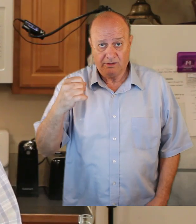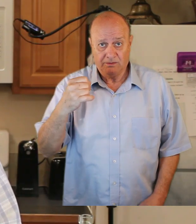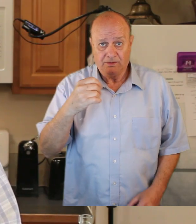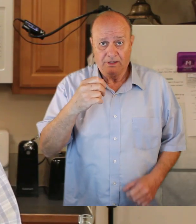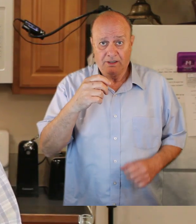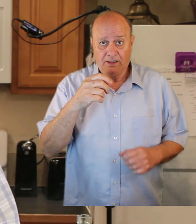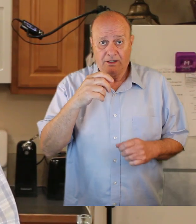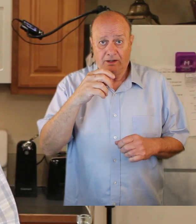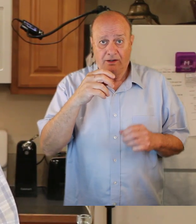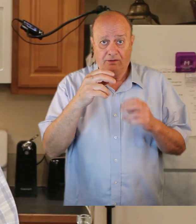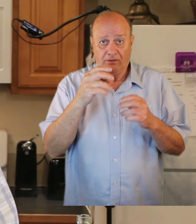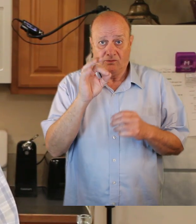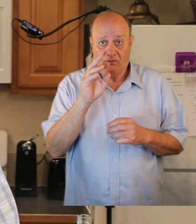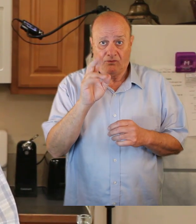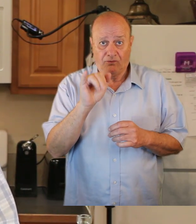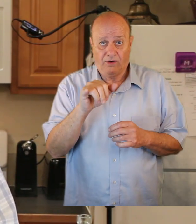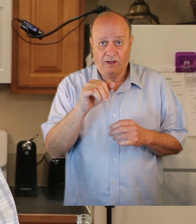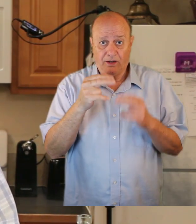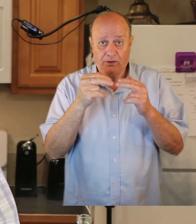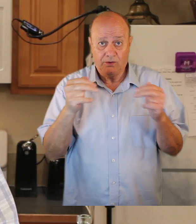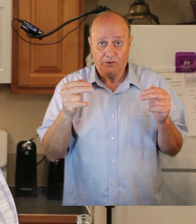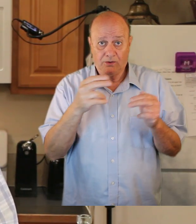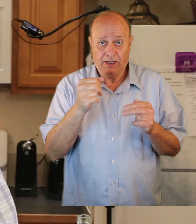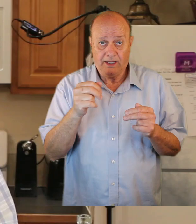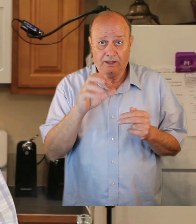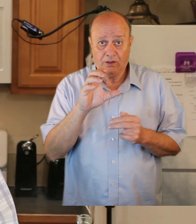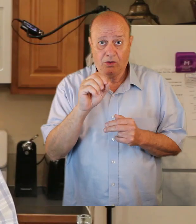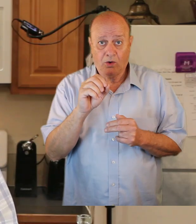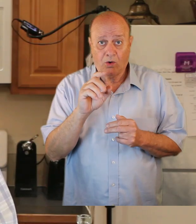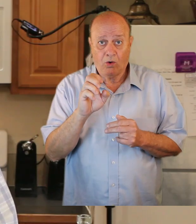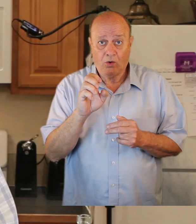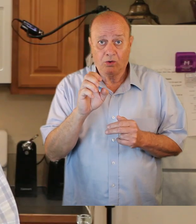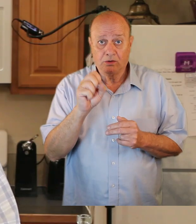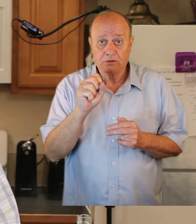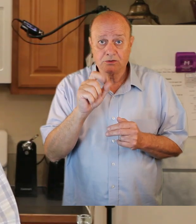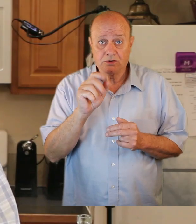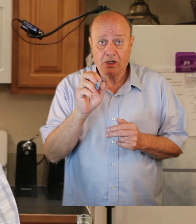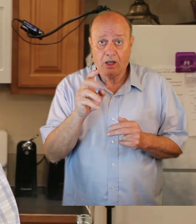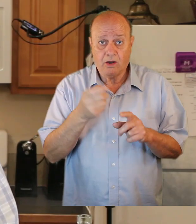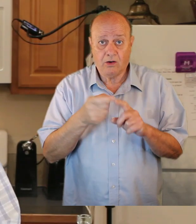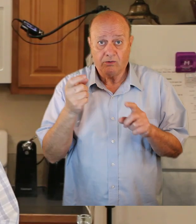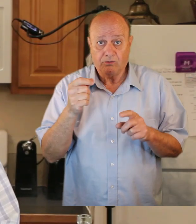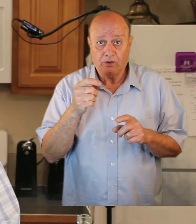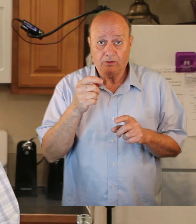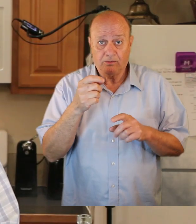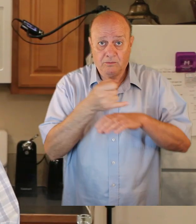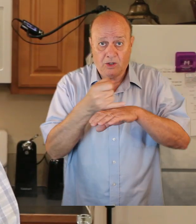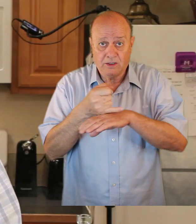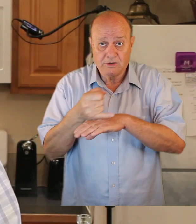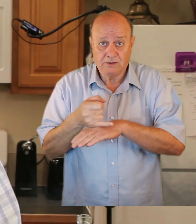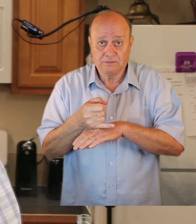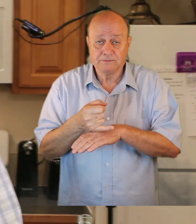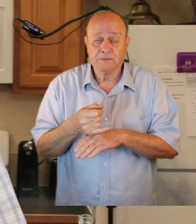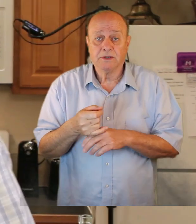a Laotian fried noodle, and a Polynesian coleslaw. Let's start by getting some water ready for